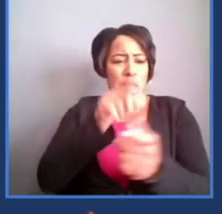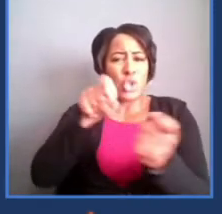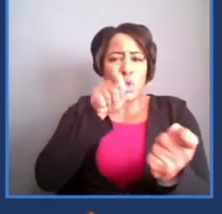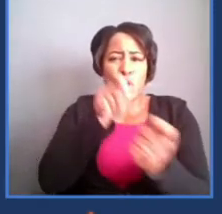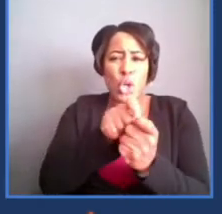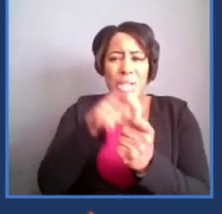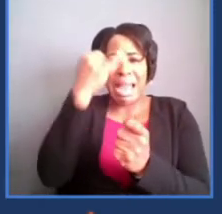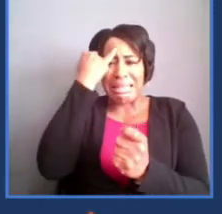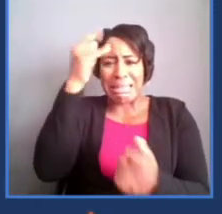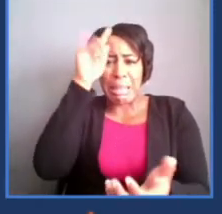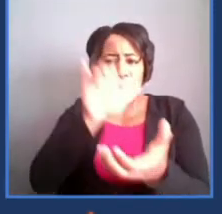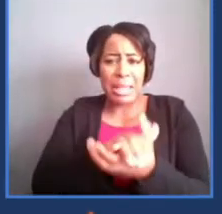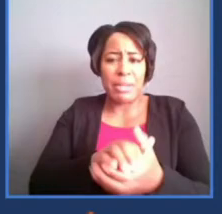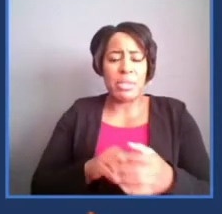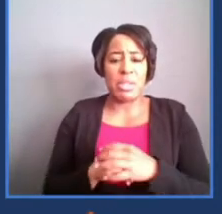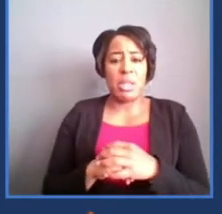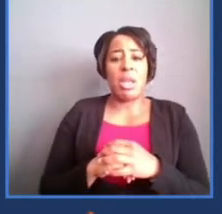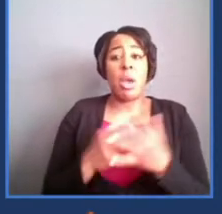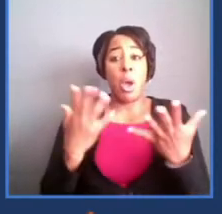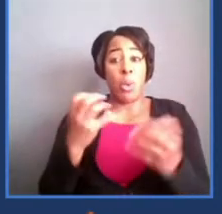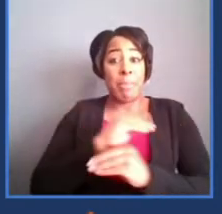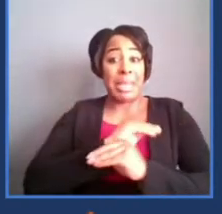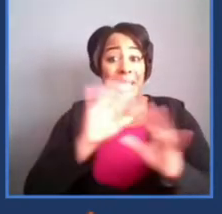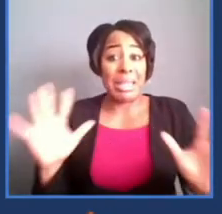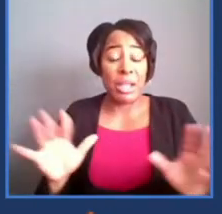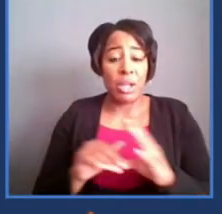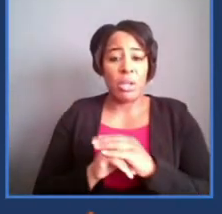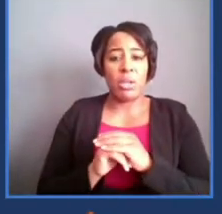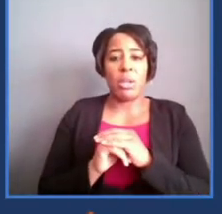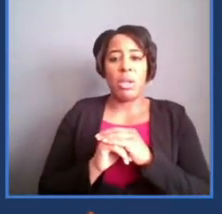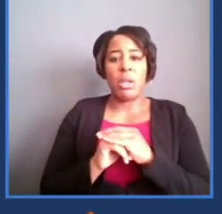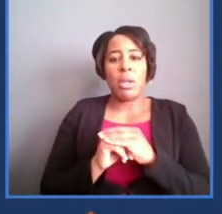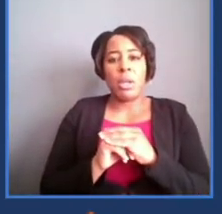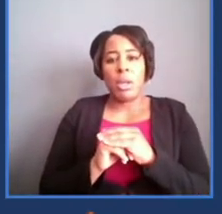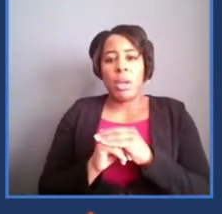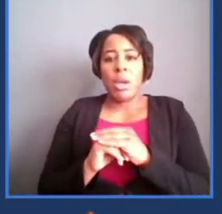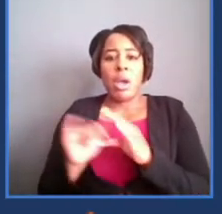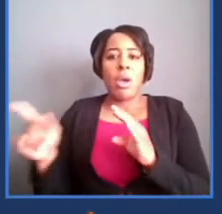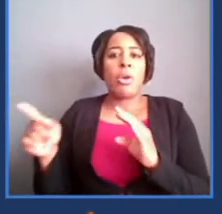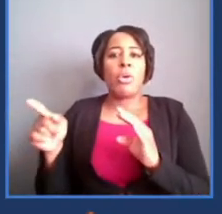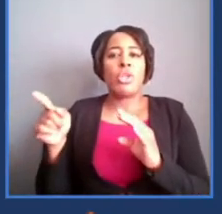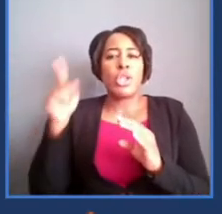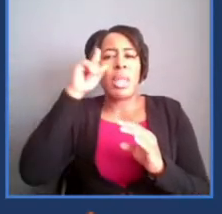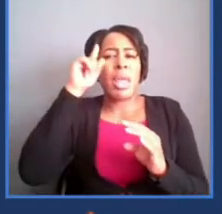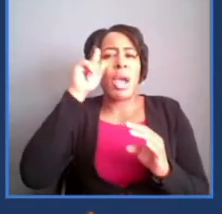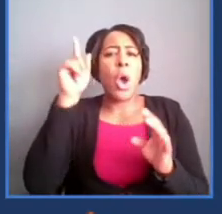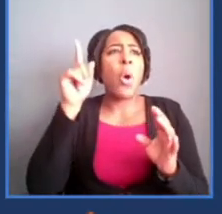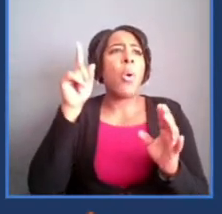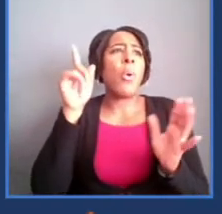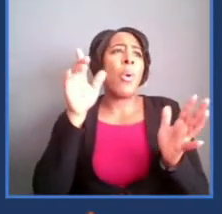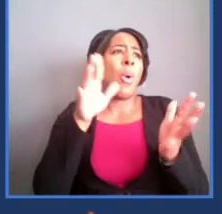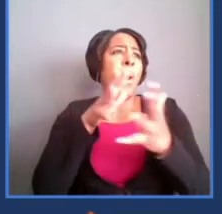Let me be clear that that doesn't mean that she indulged any fantasies about our past.